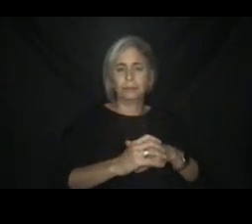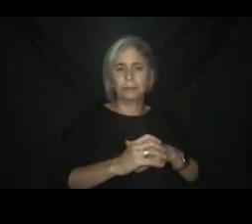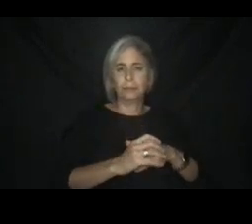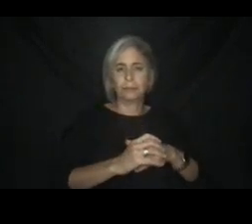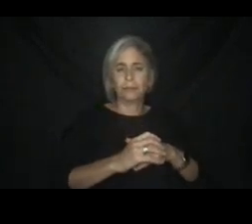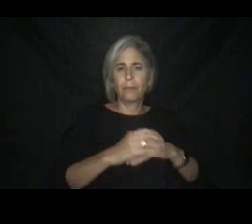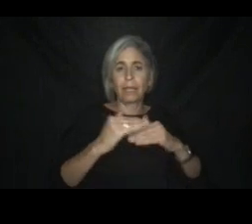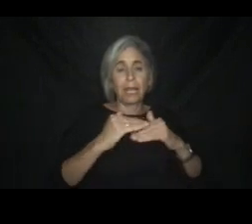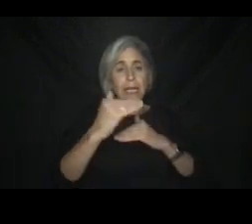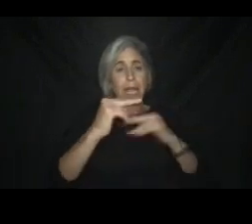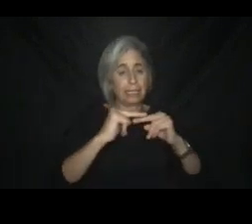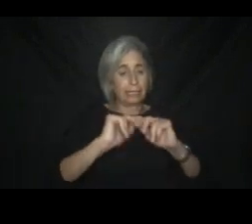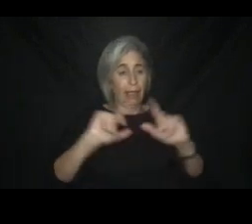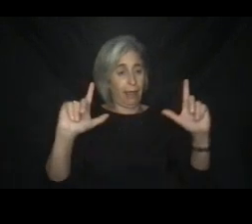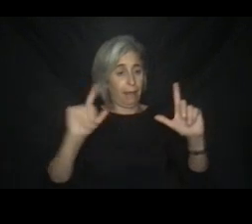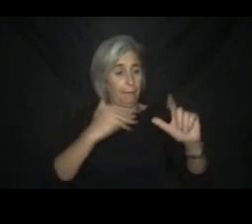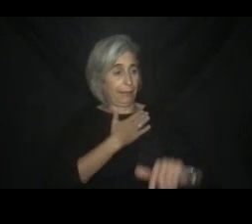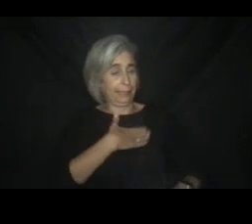please.